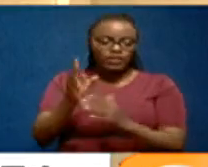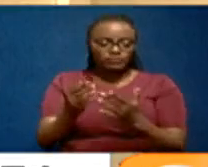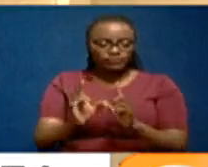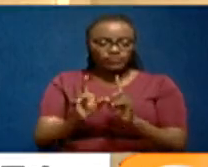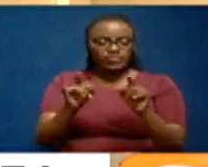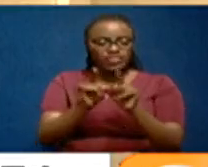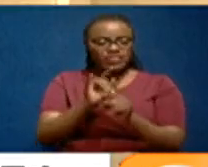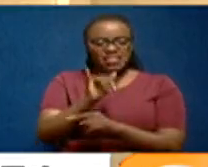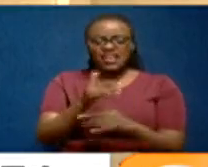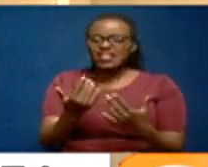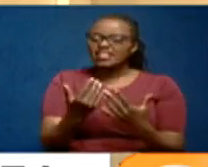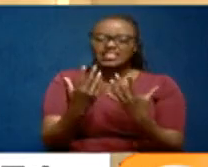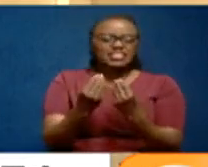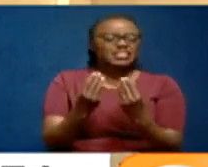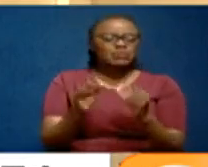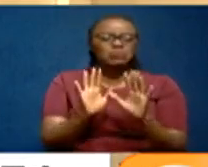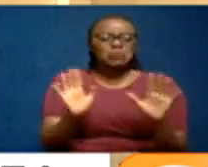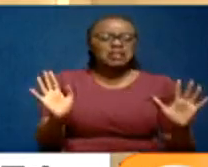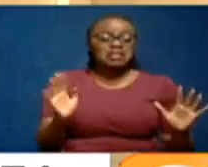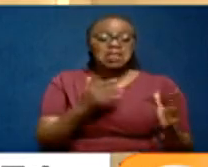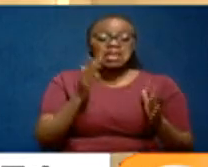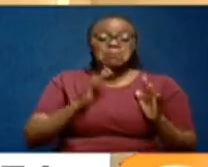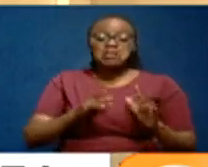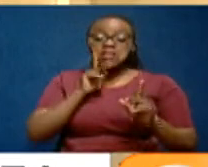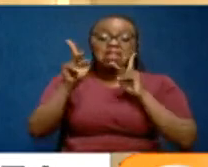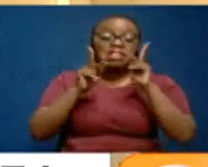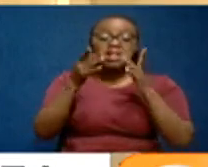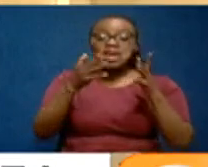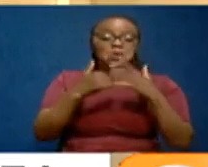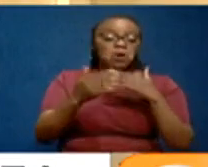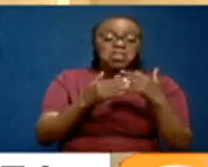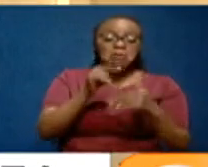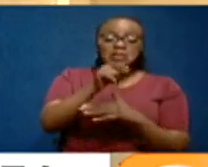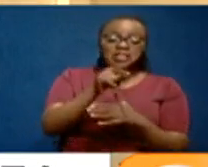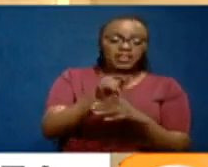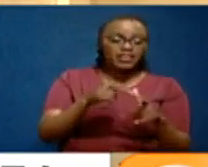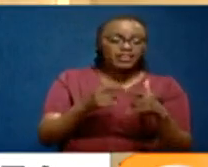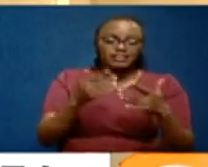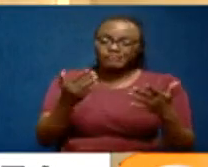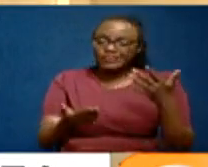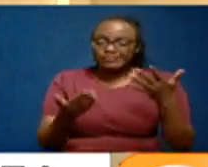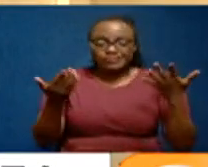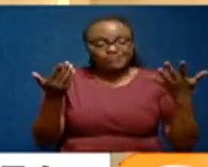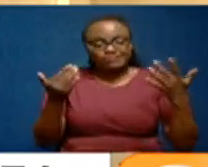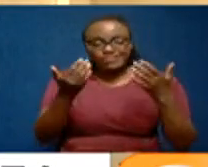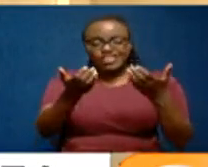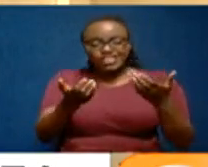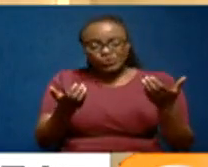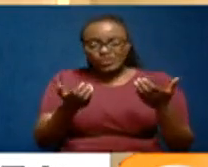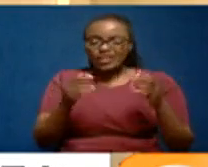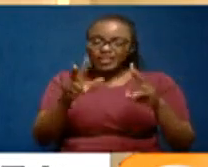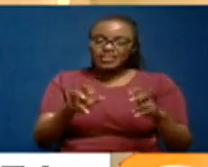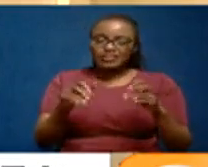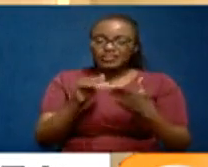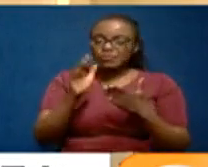law. Simple as that. And anyone making noise regarding this maybe require some investigation.